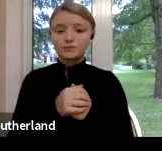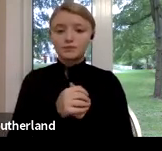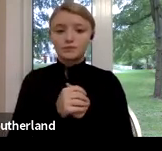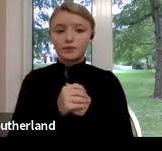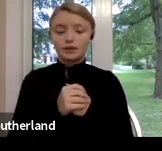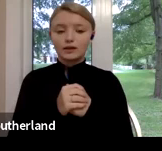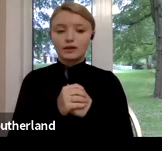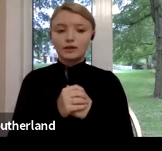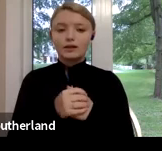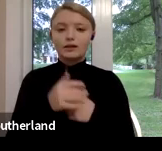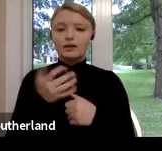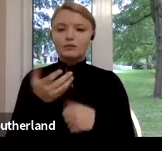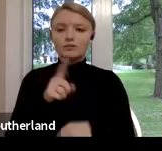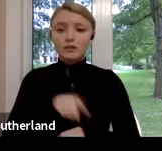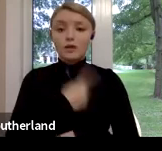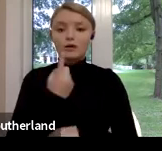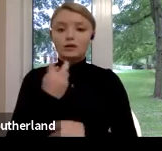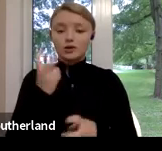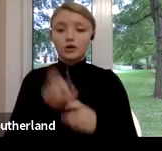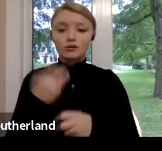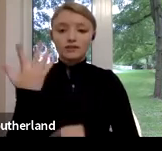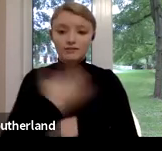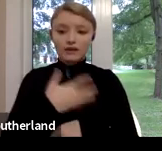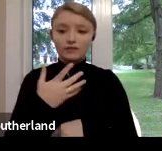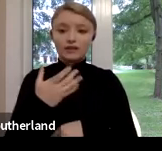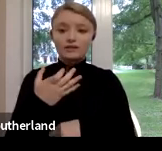And it was the longest, hardest 5 days of my life.